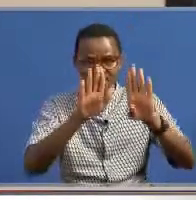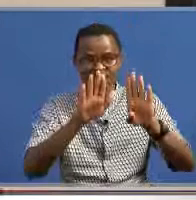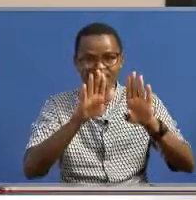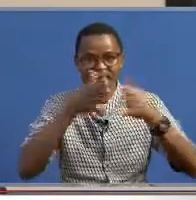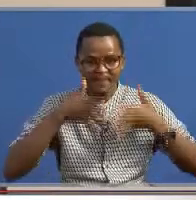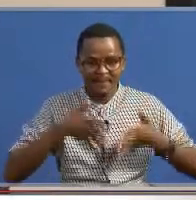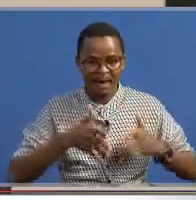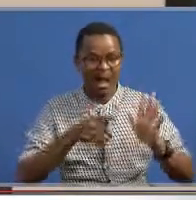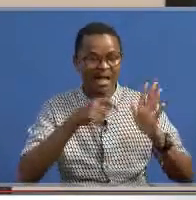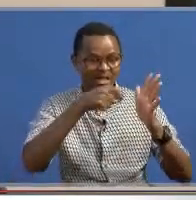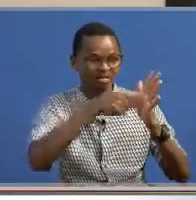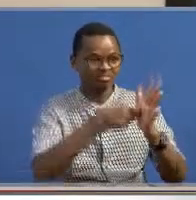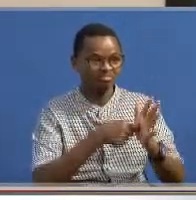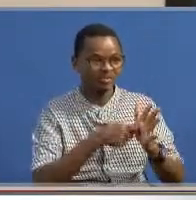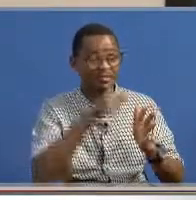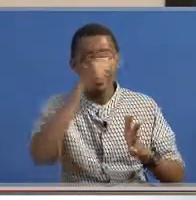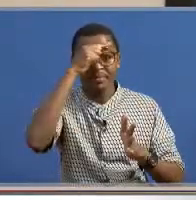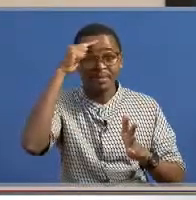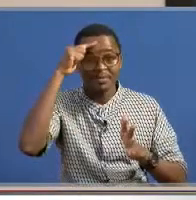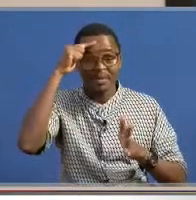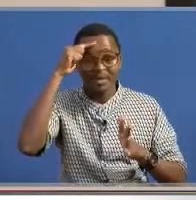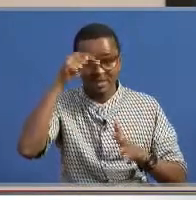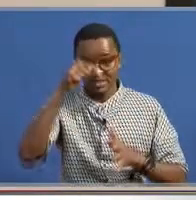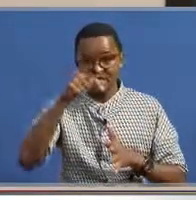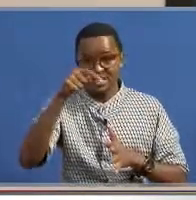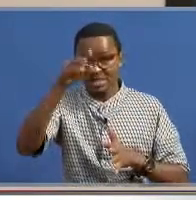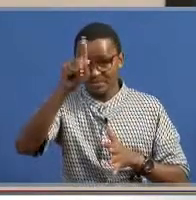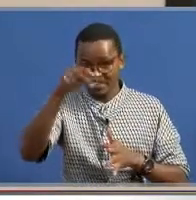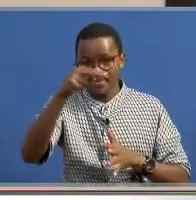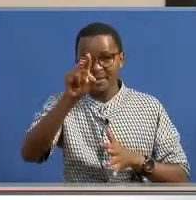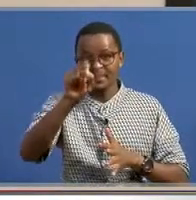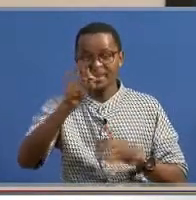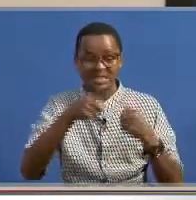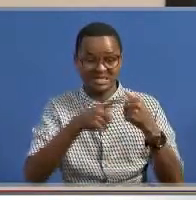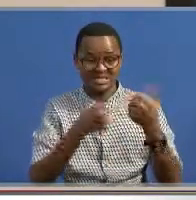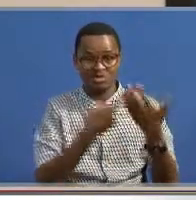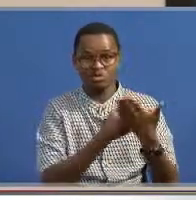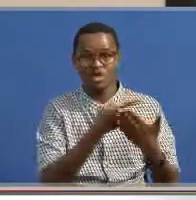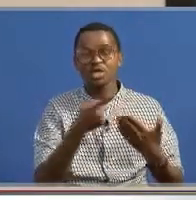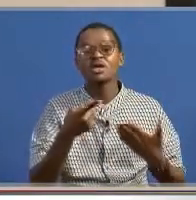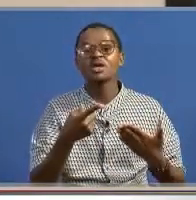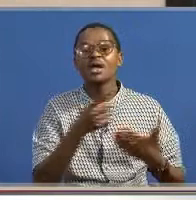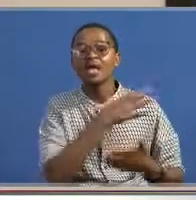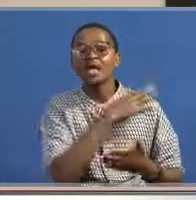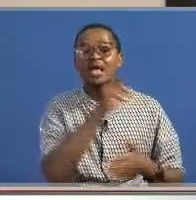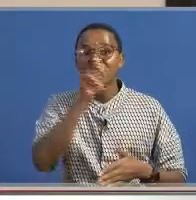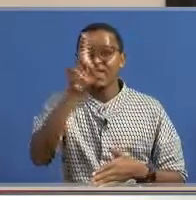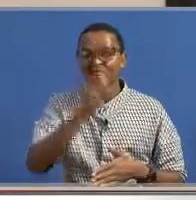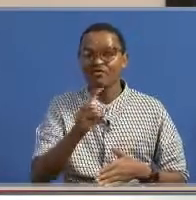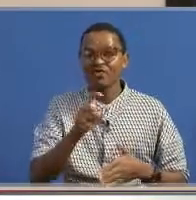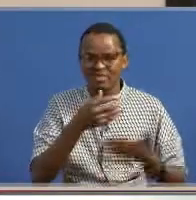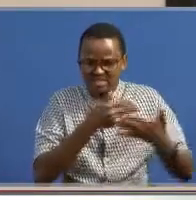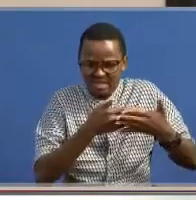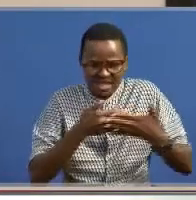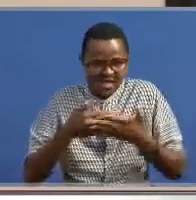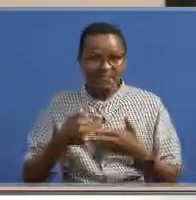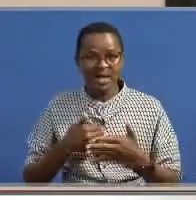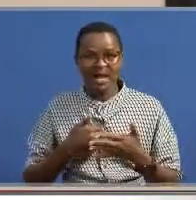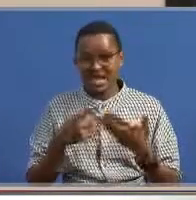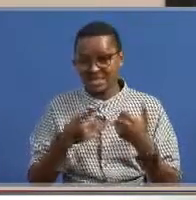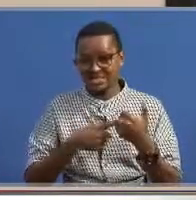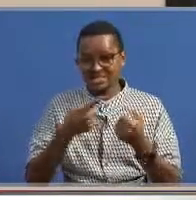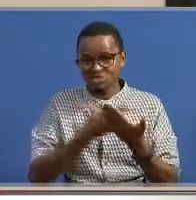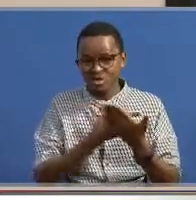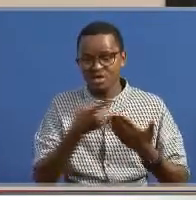birth dose, because pentavalent starts at 6 weeks. And therefore, the baby has had